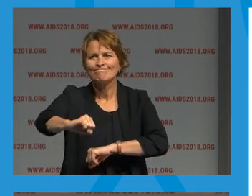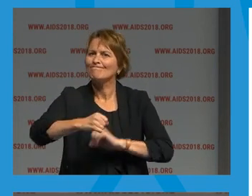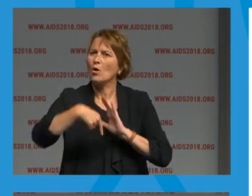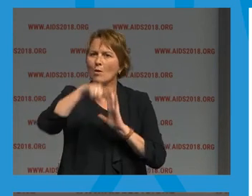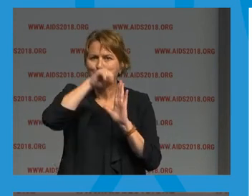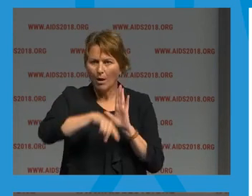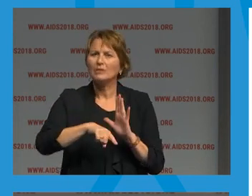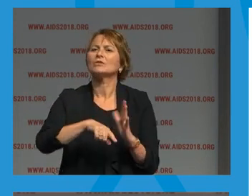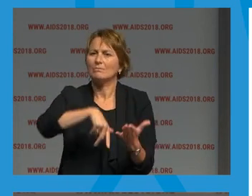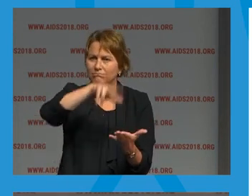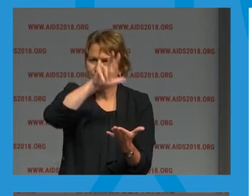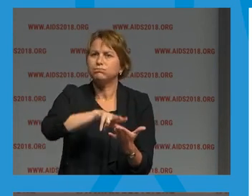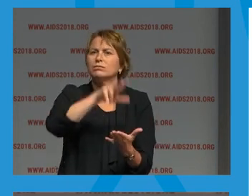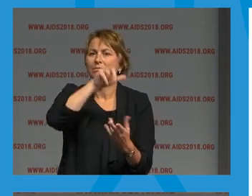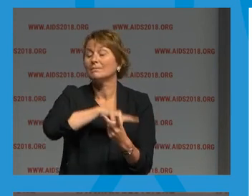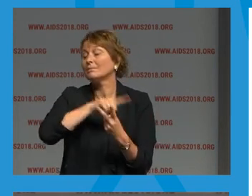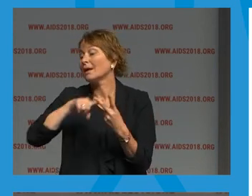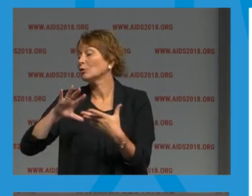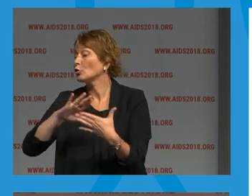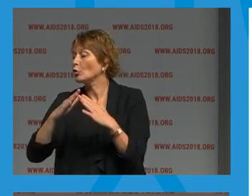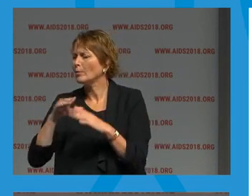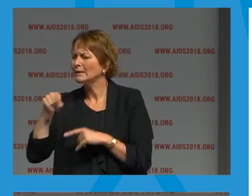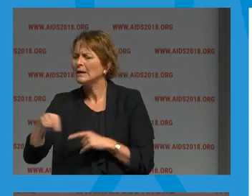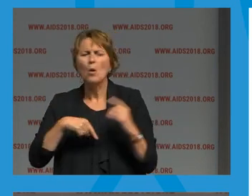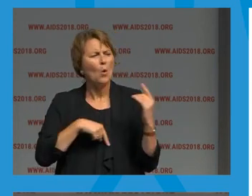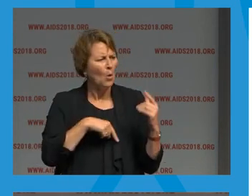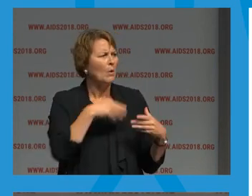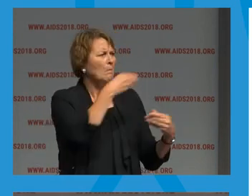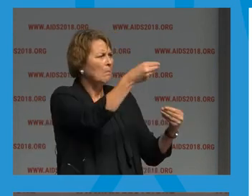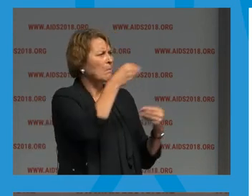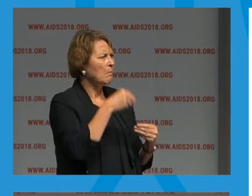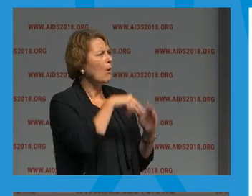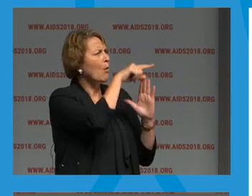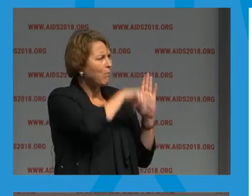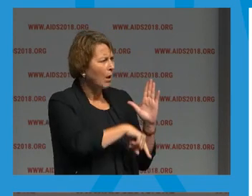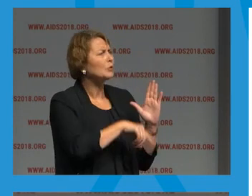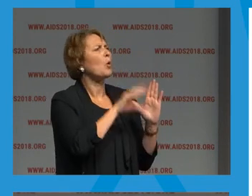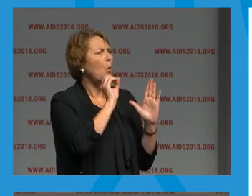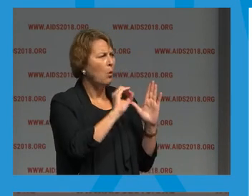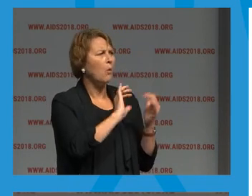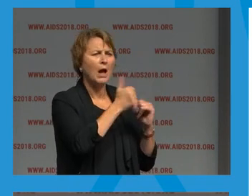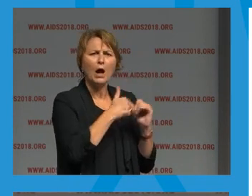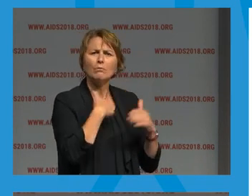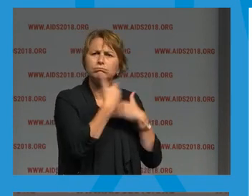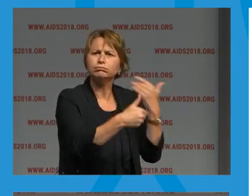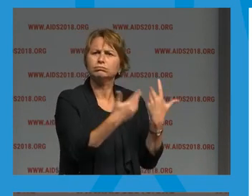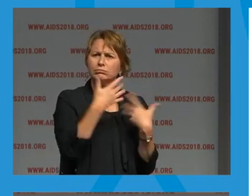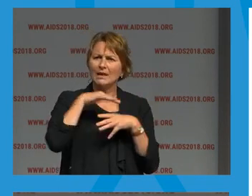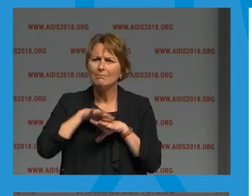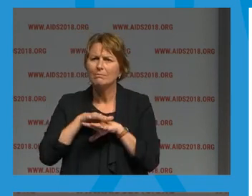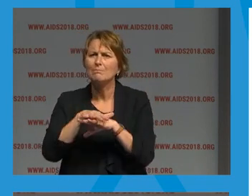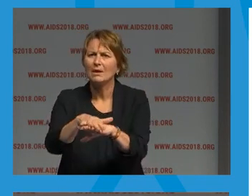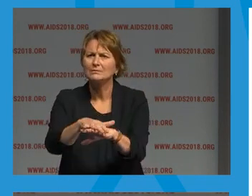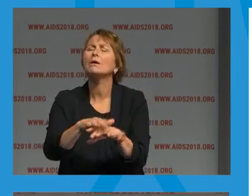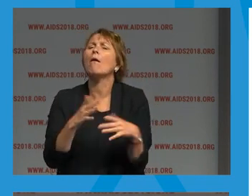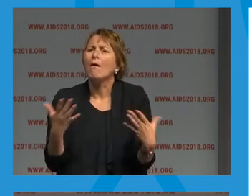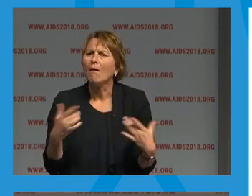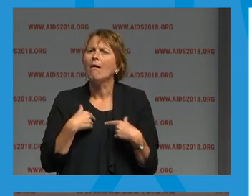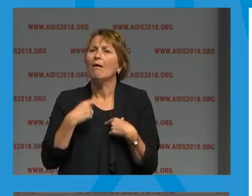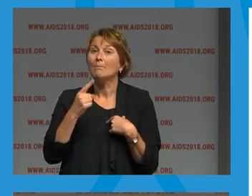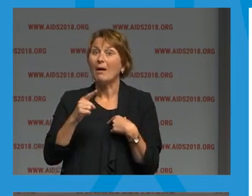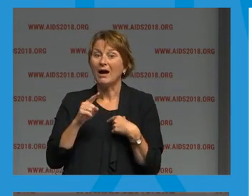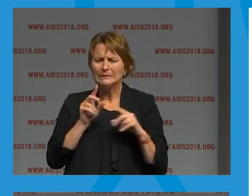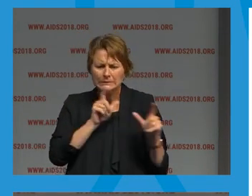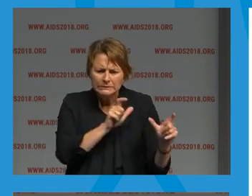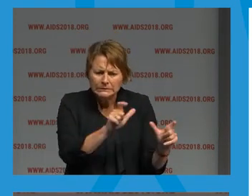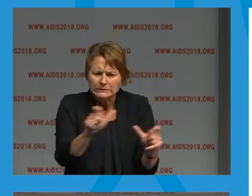communities worked to translate those policies into reality. And together we monitored progress. Yet, there are